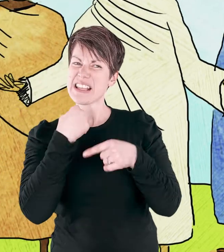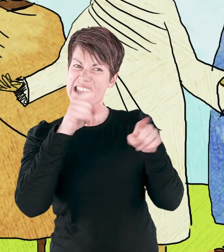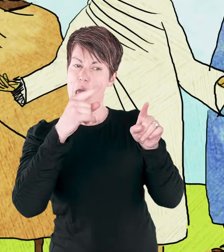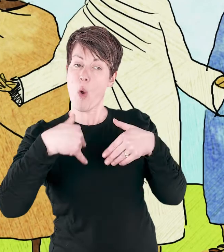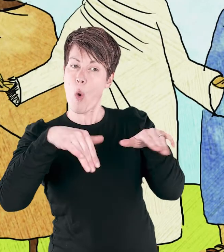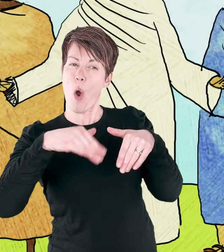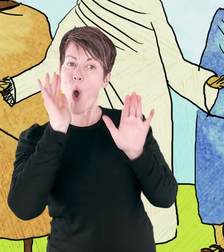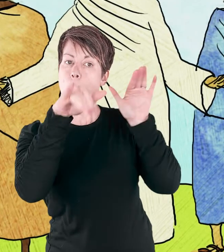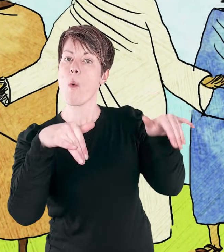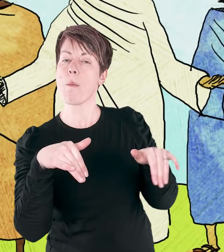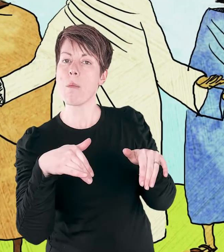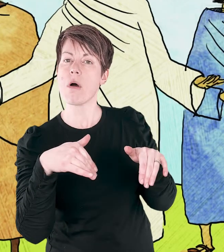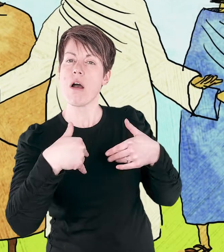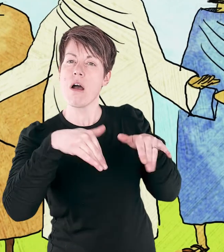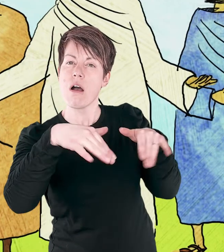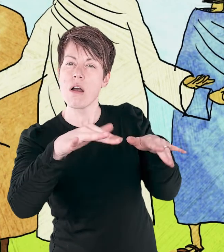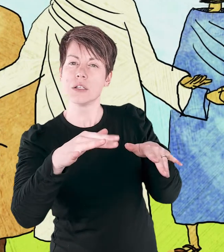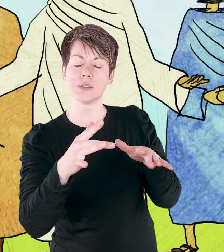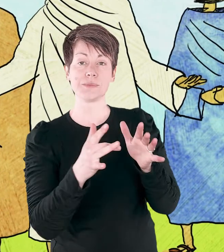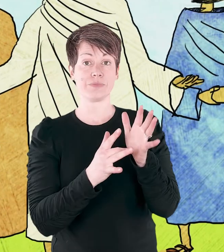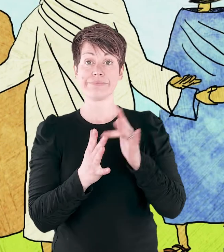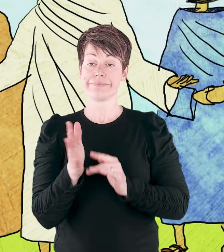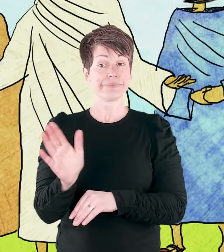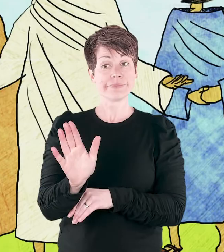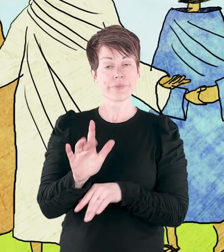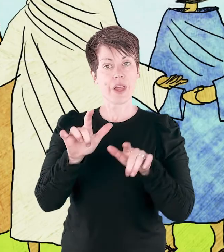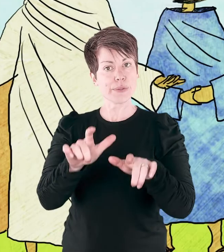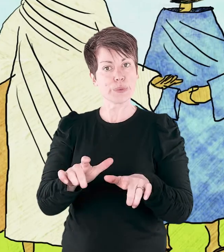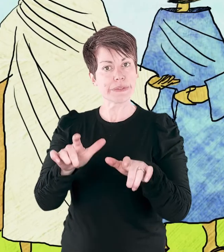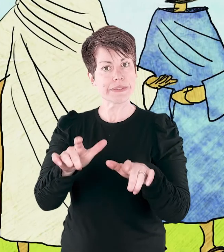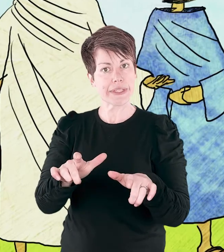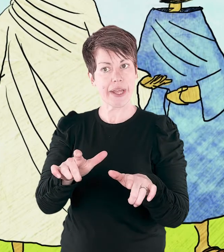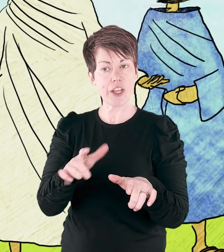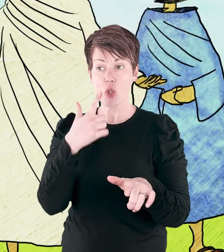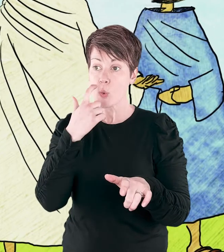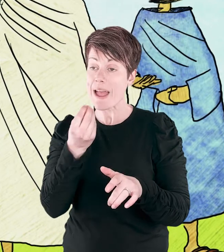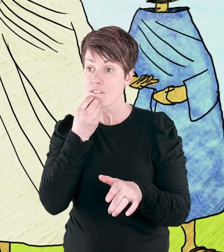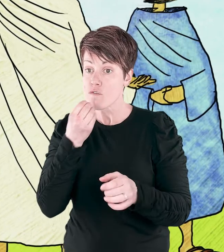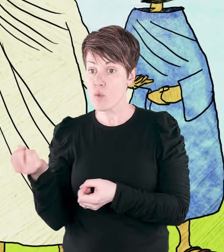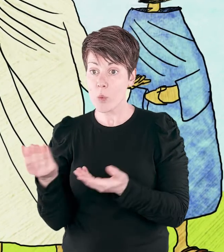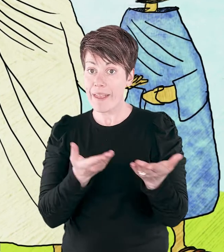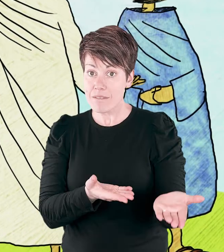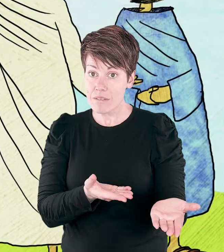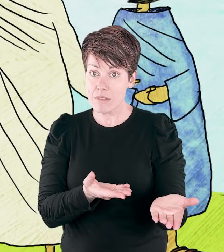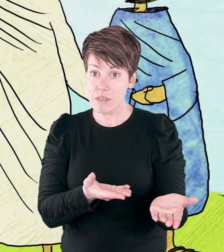for dinner. They don't need to go, Jesus said. You can give them something to